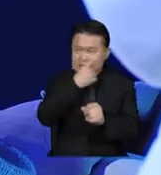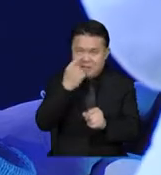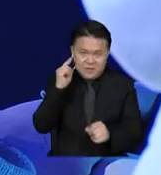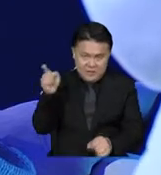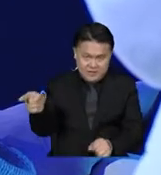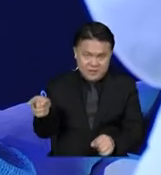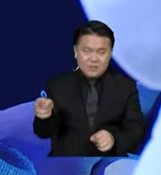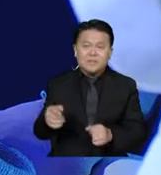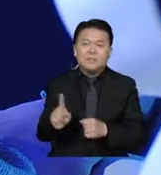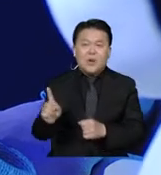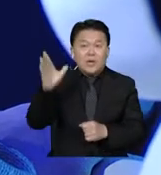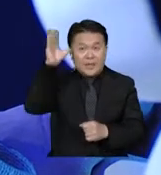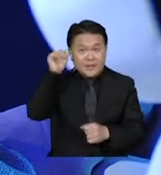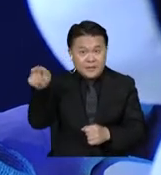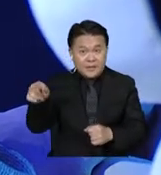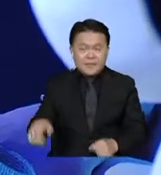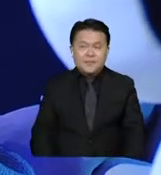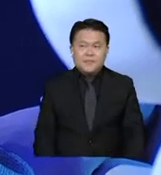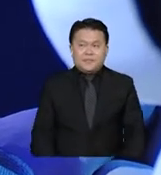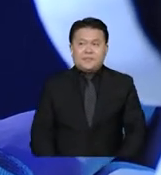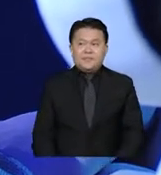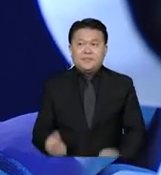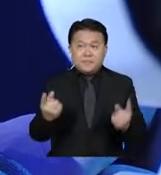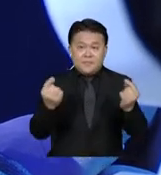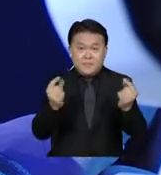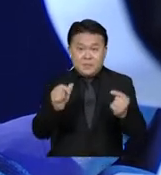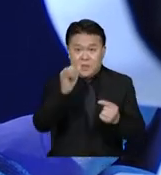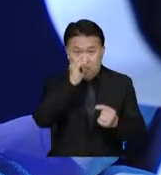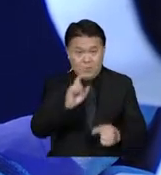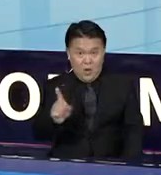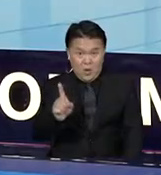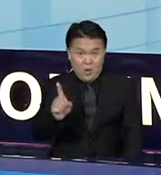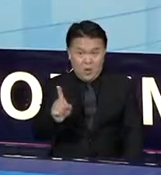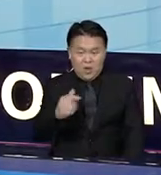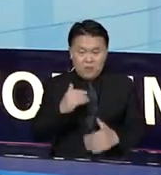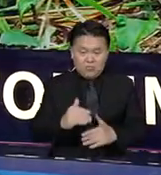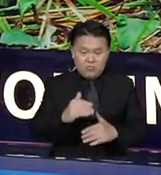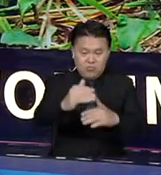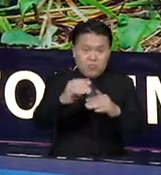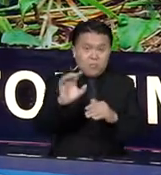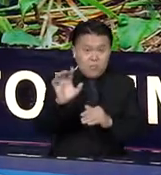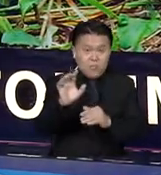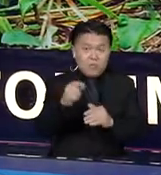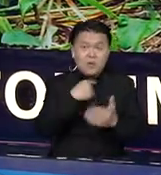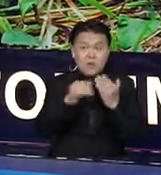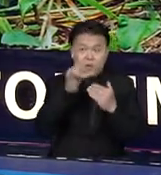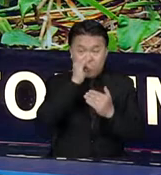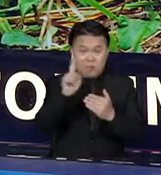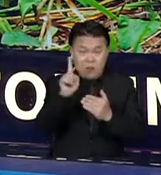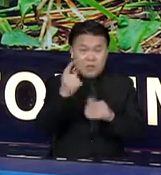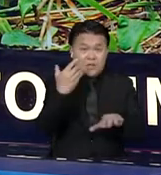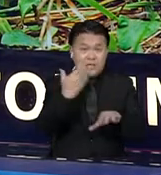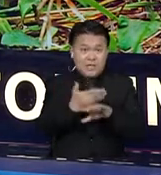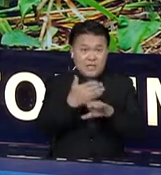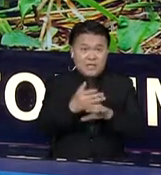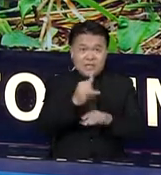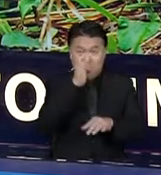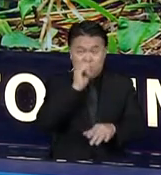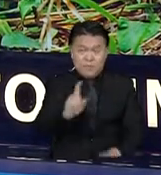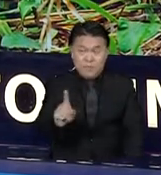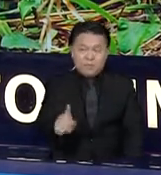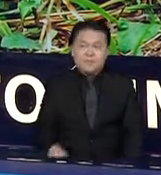first candidate was our less known closest primate relative. We have two closest primate